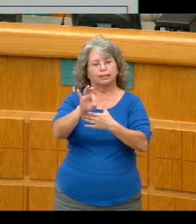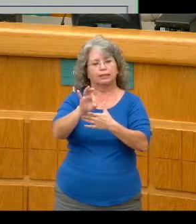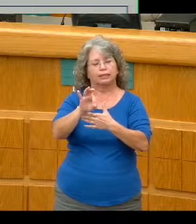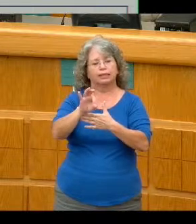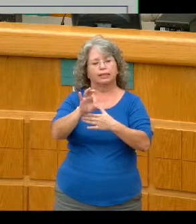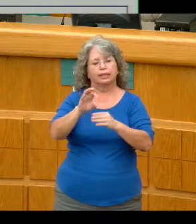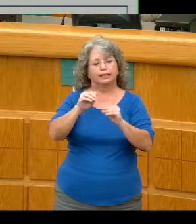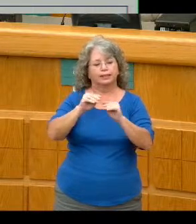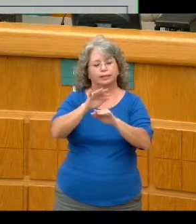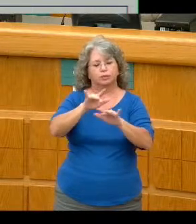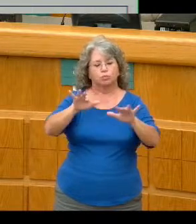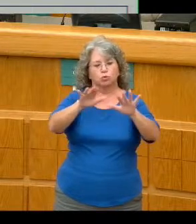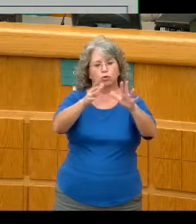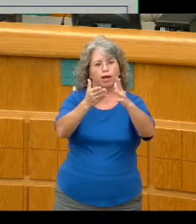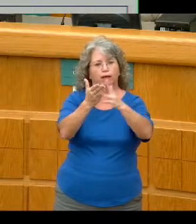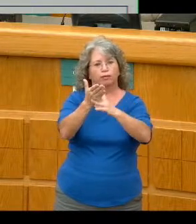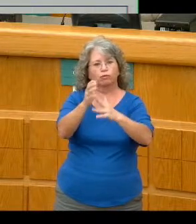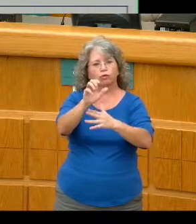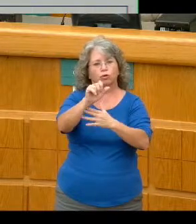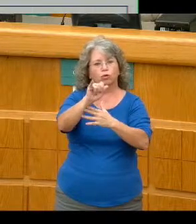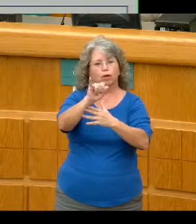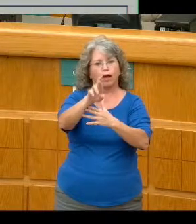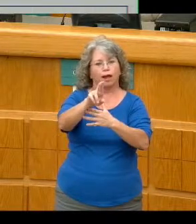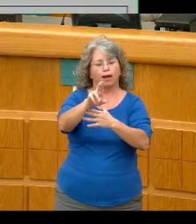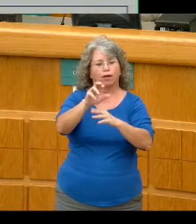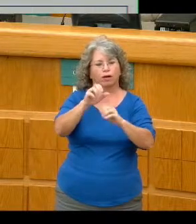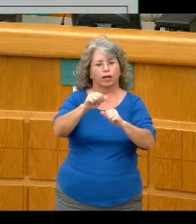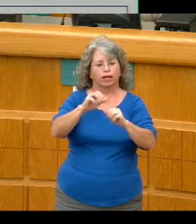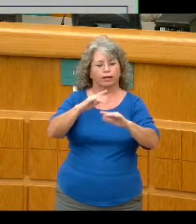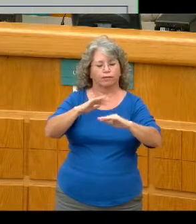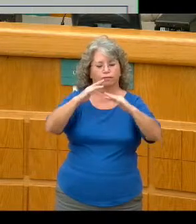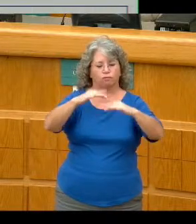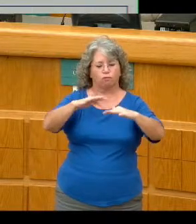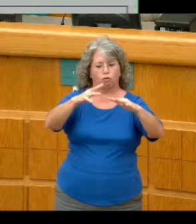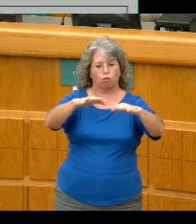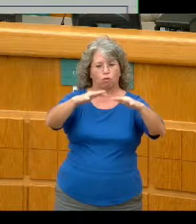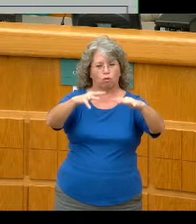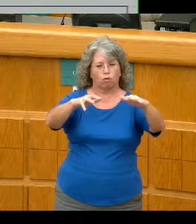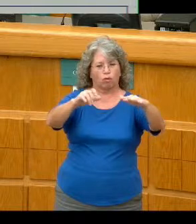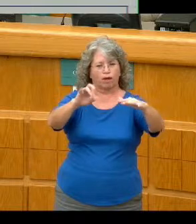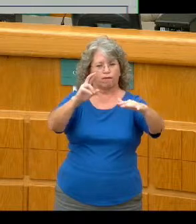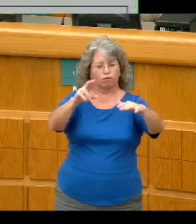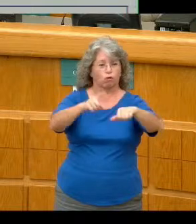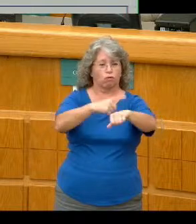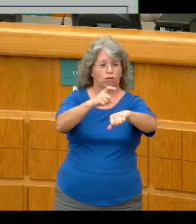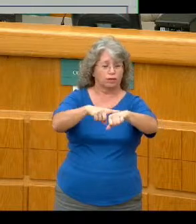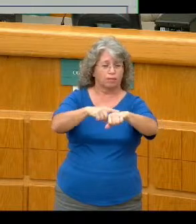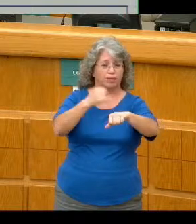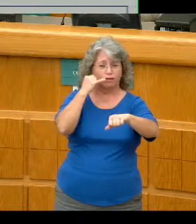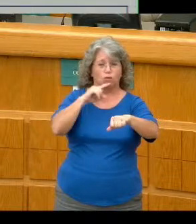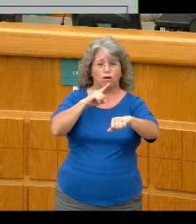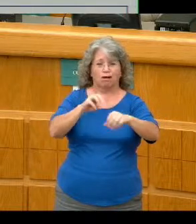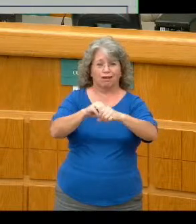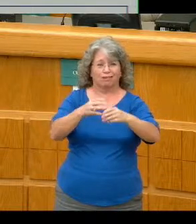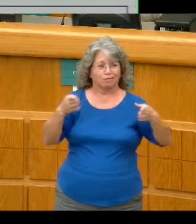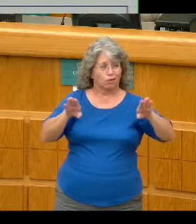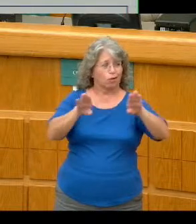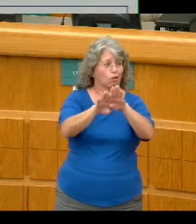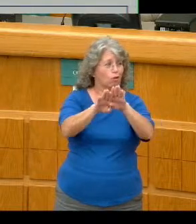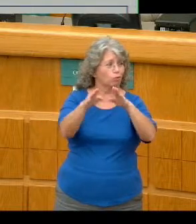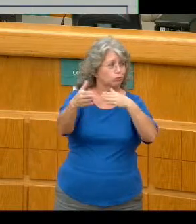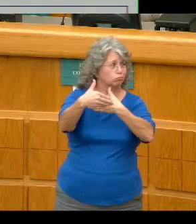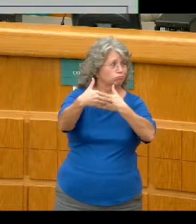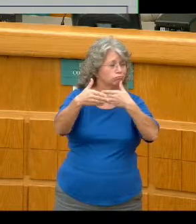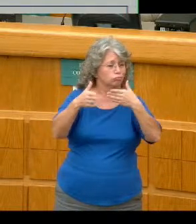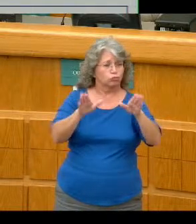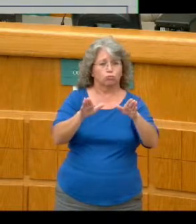is aerosolized, and what that means is that it can float in the air for long periods of time, and if you're in an enclosed room like